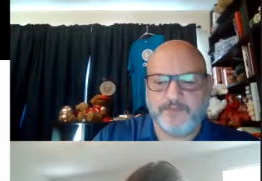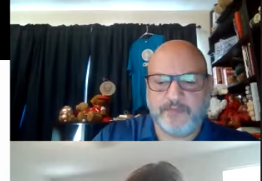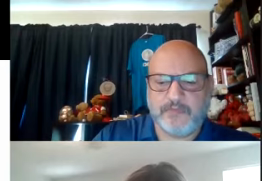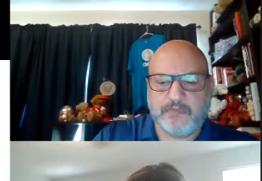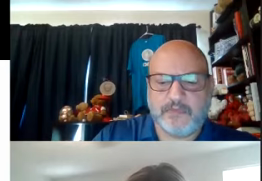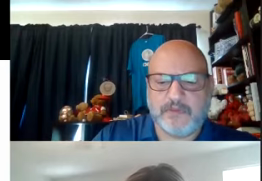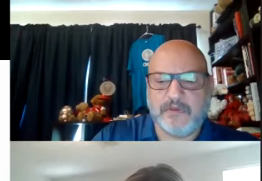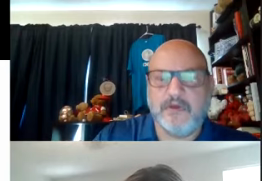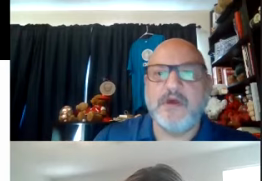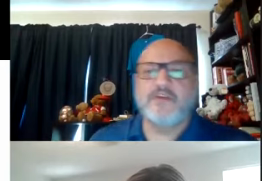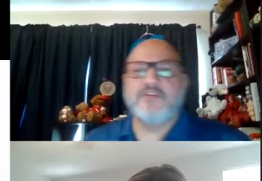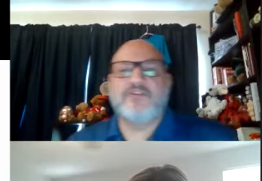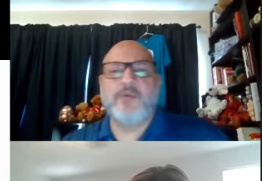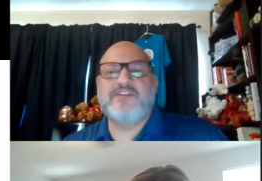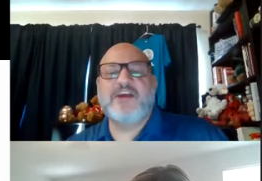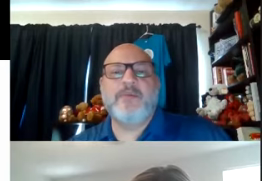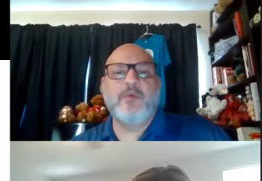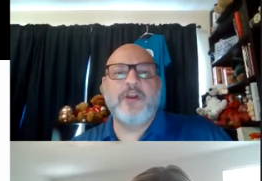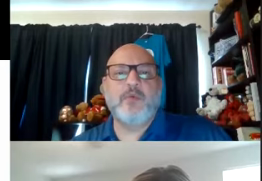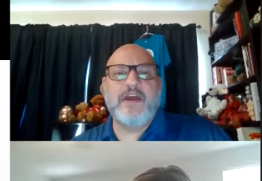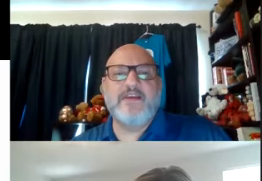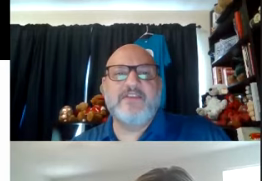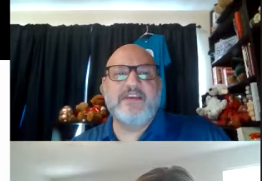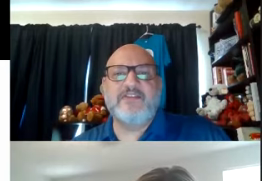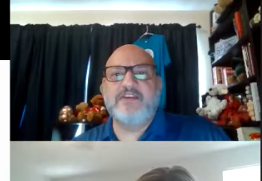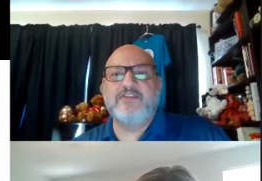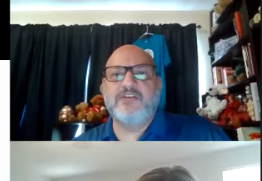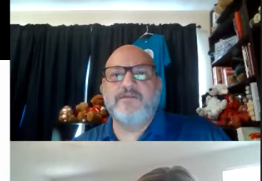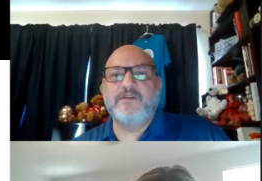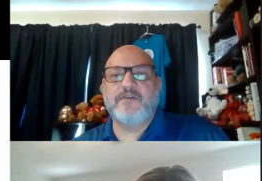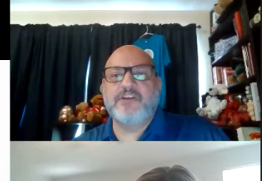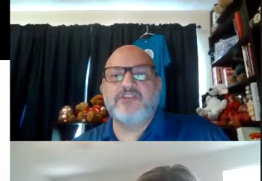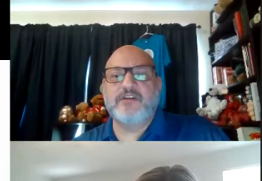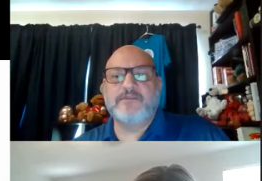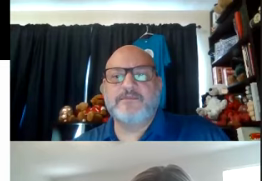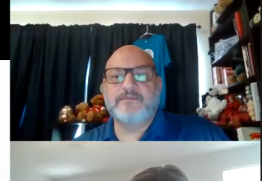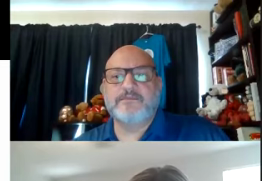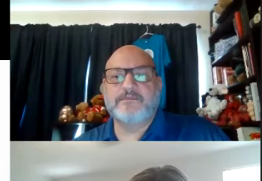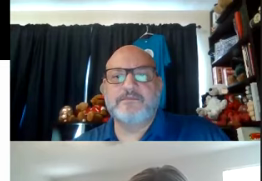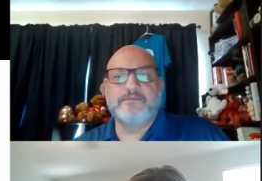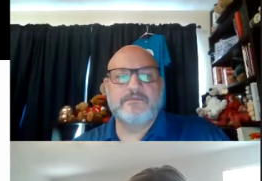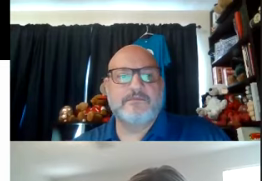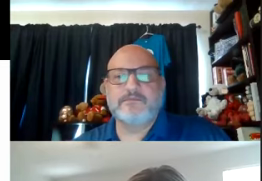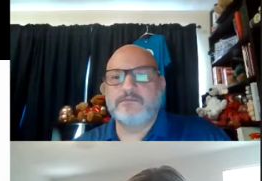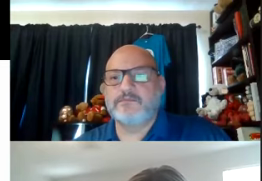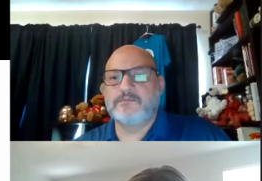Oops. So someone tell me one of the ways these things are different from each other.